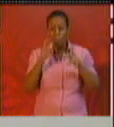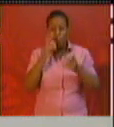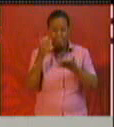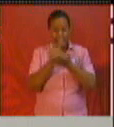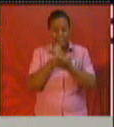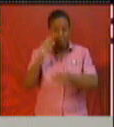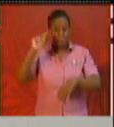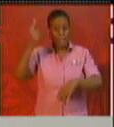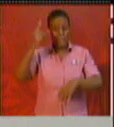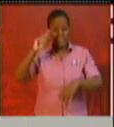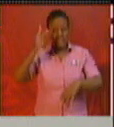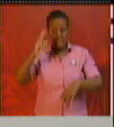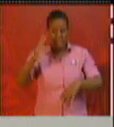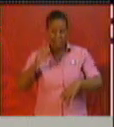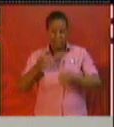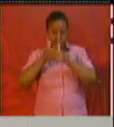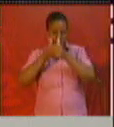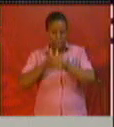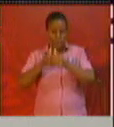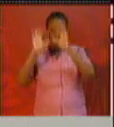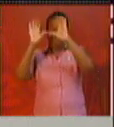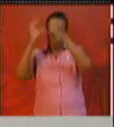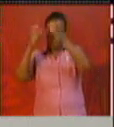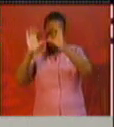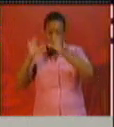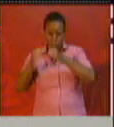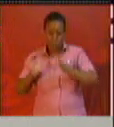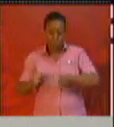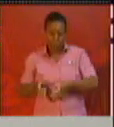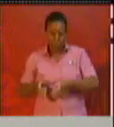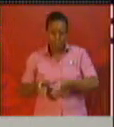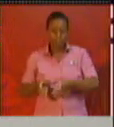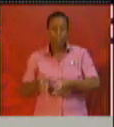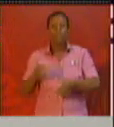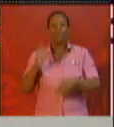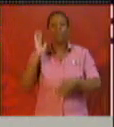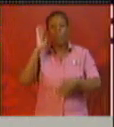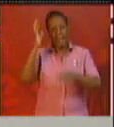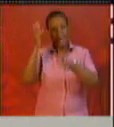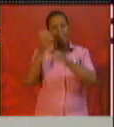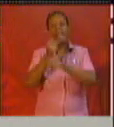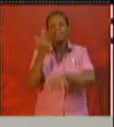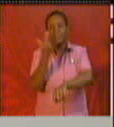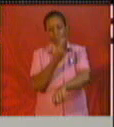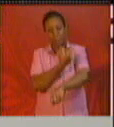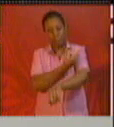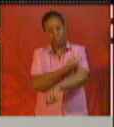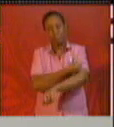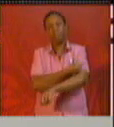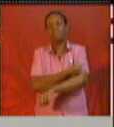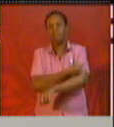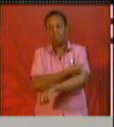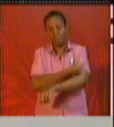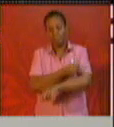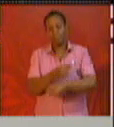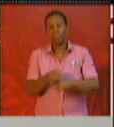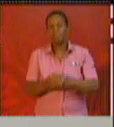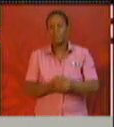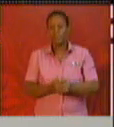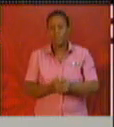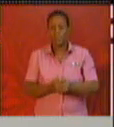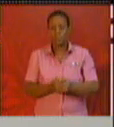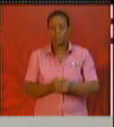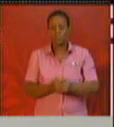the pre-existing or the comorbid conditions, diabetes, hypertension, etc., that they will also want